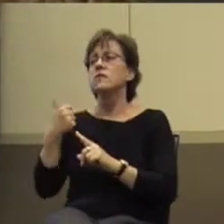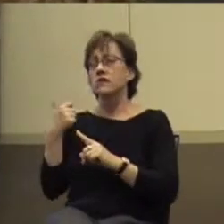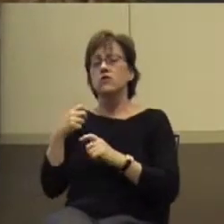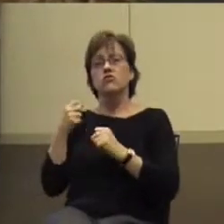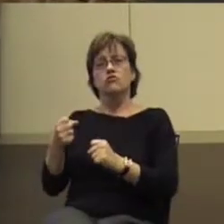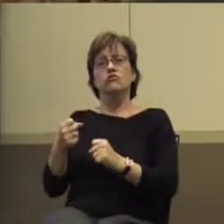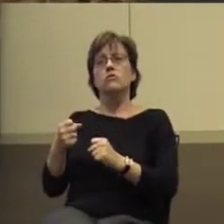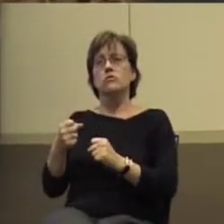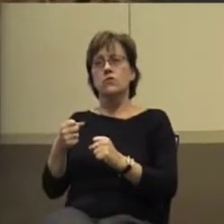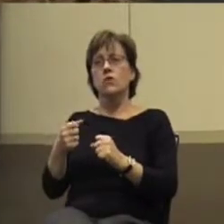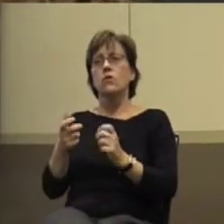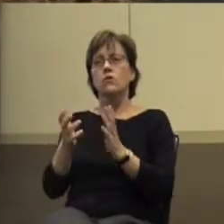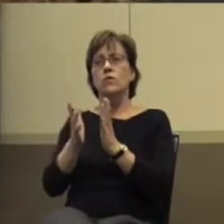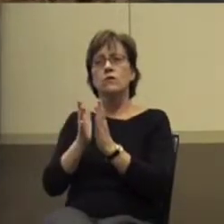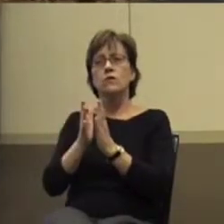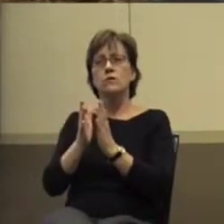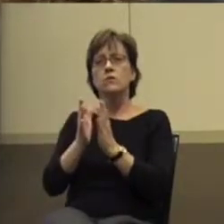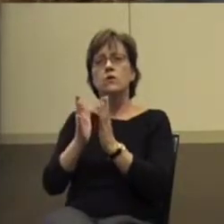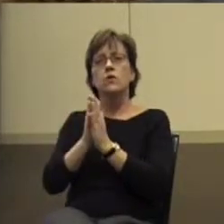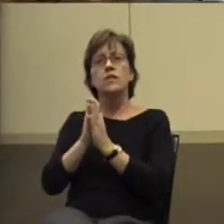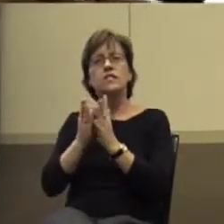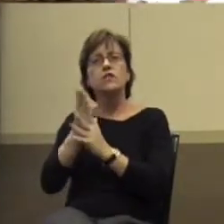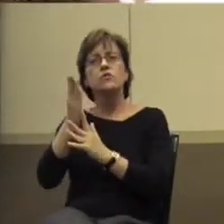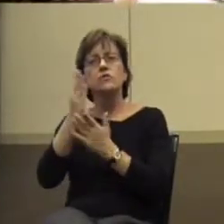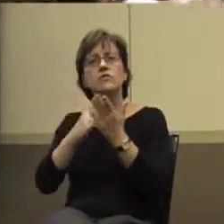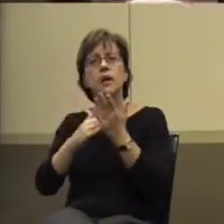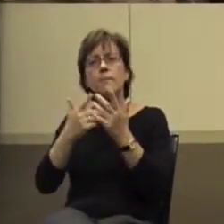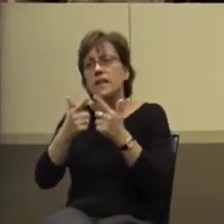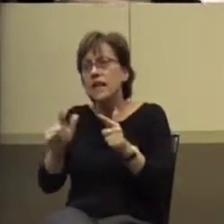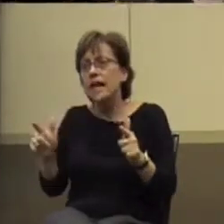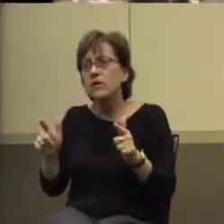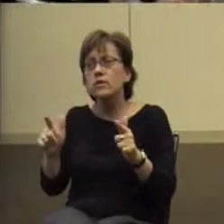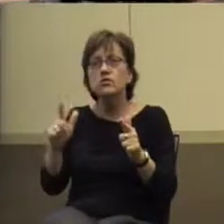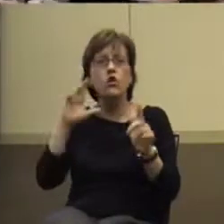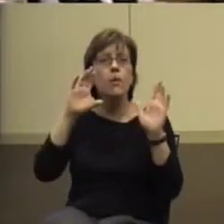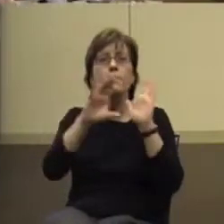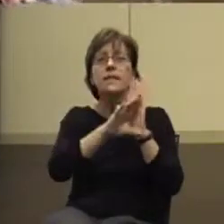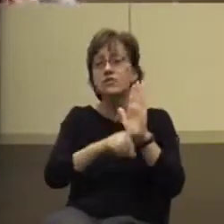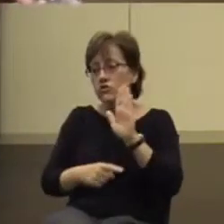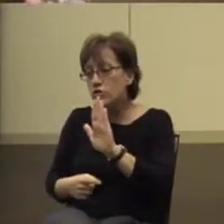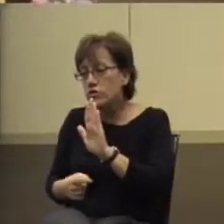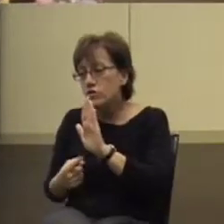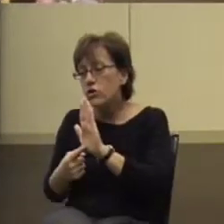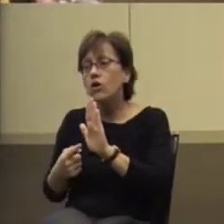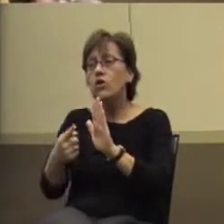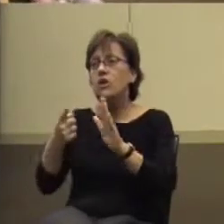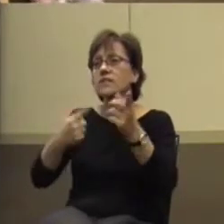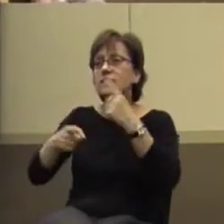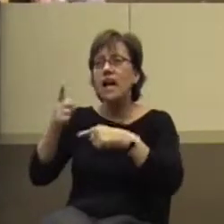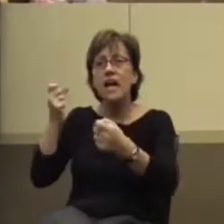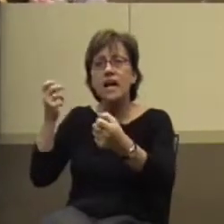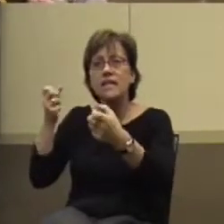strong alternative skill, requesting that through some language, either picture or sign.